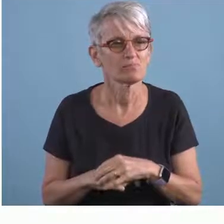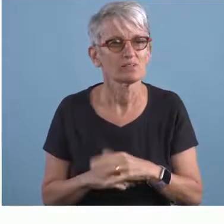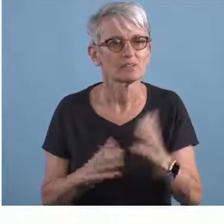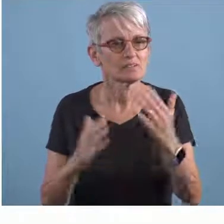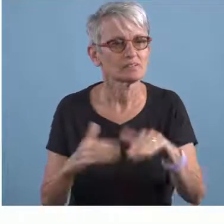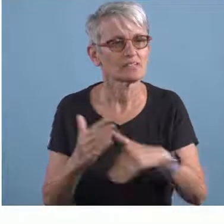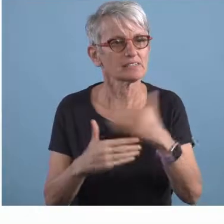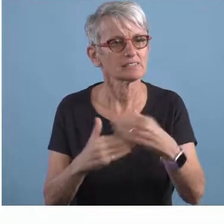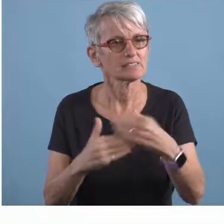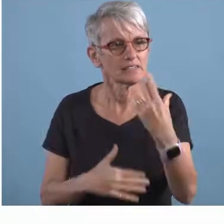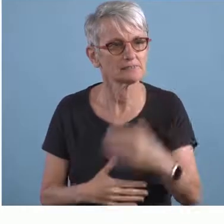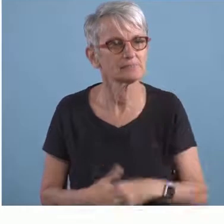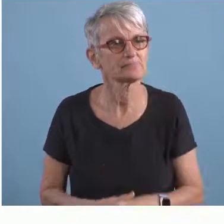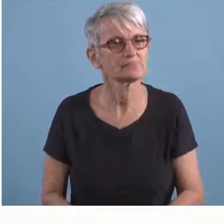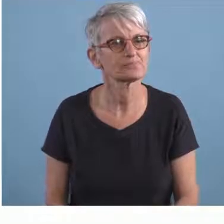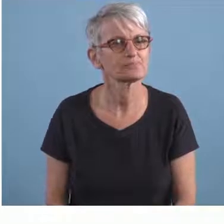slide.